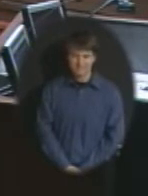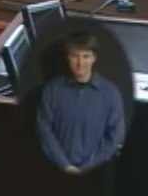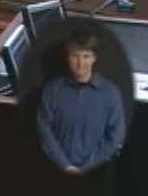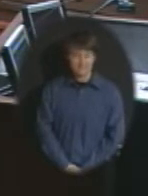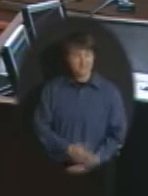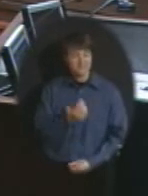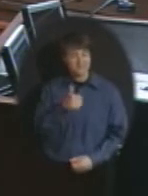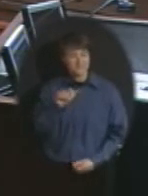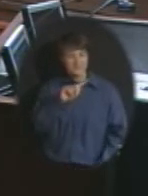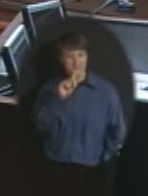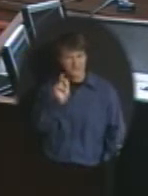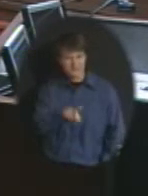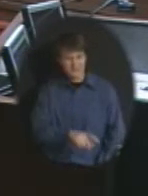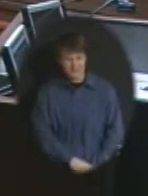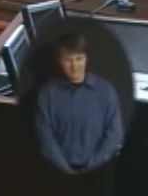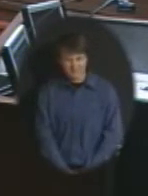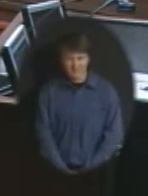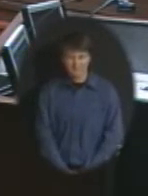Questions?